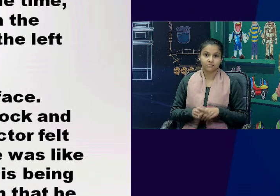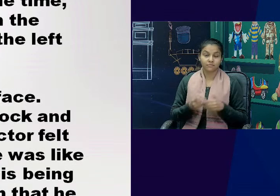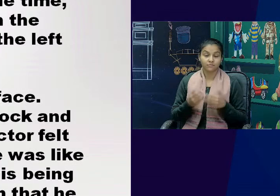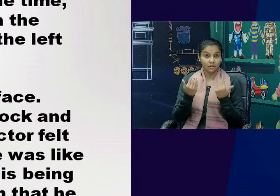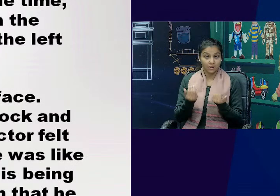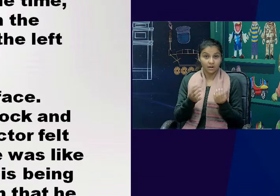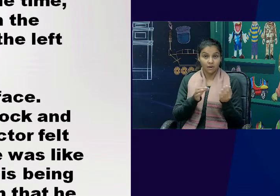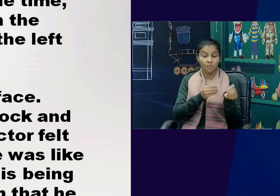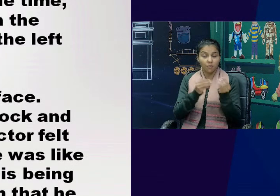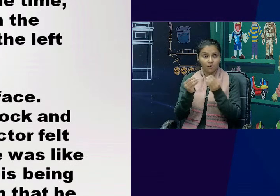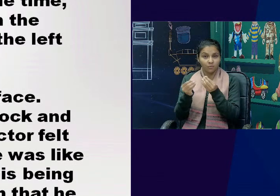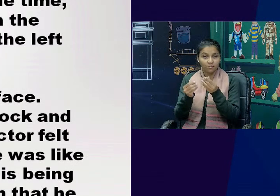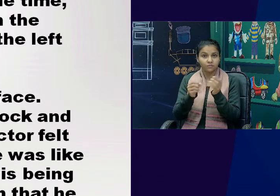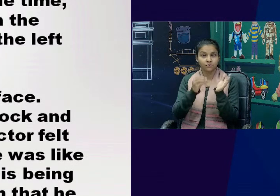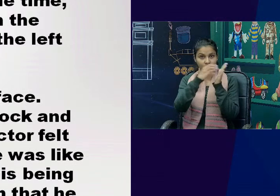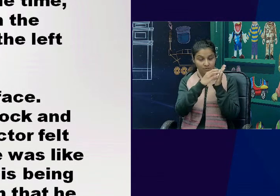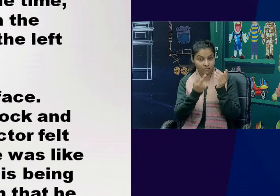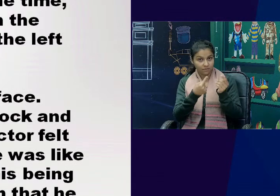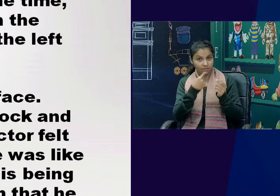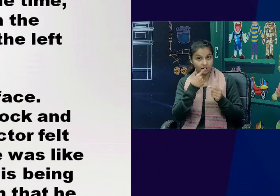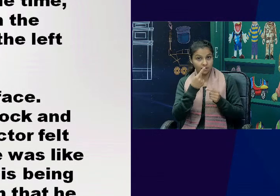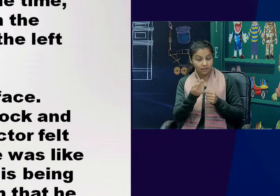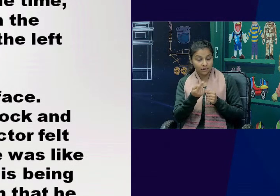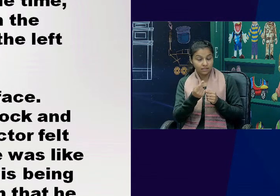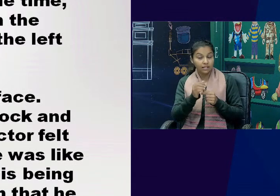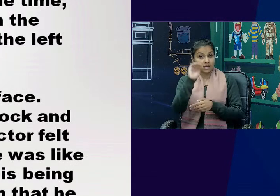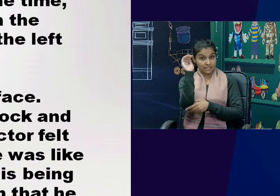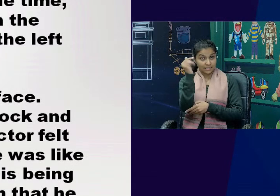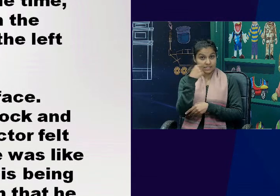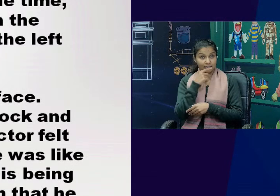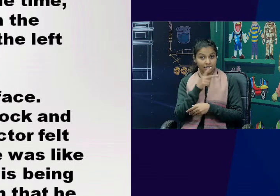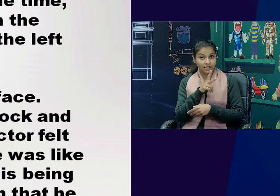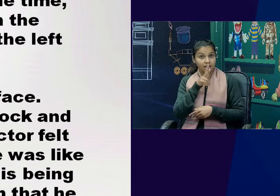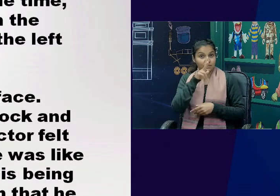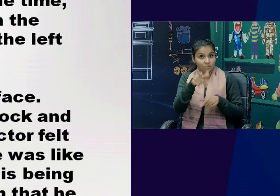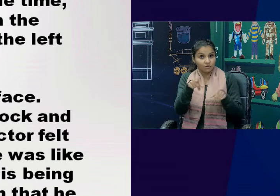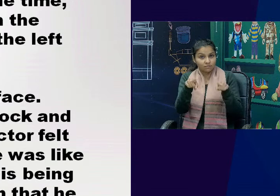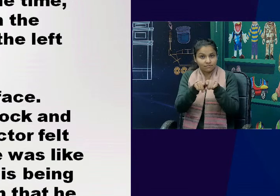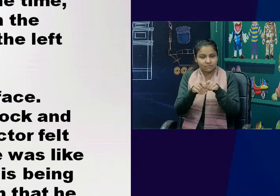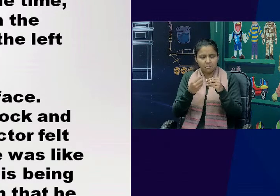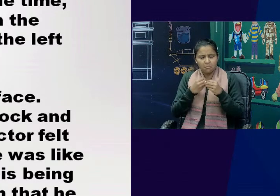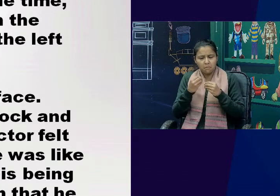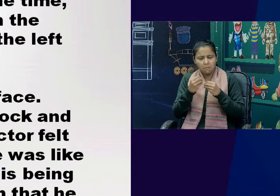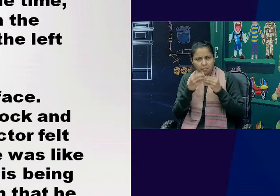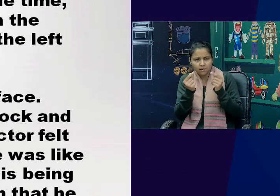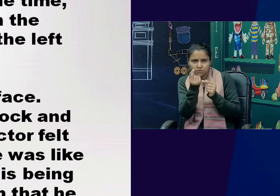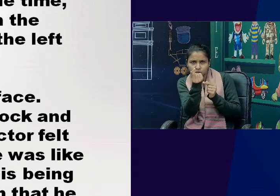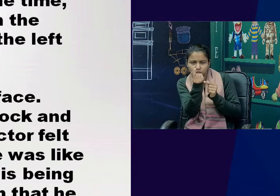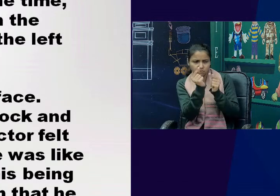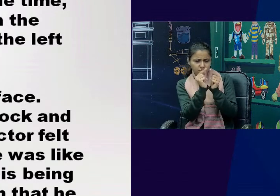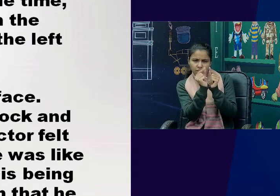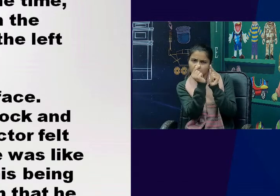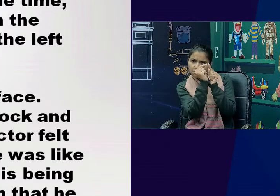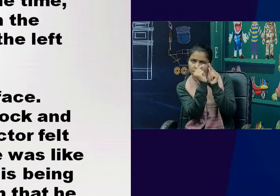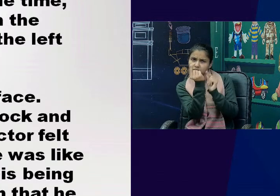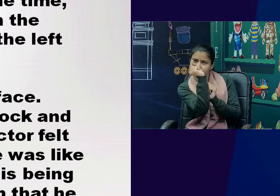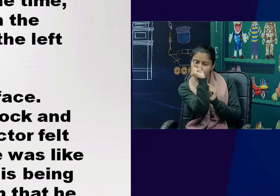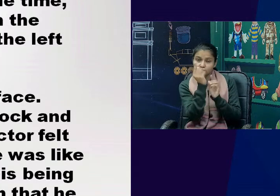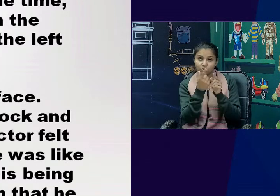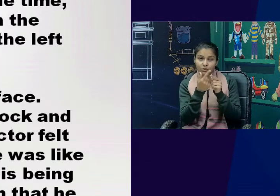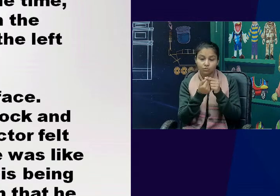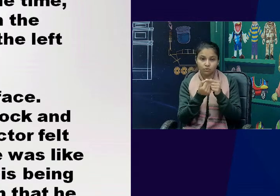Now moving on, the snake, as I told, that he was merely inches away, and doctor was really